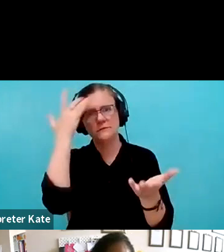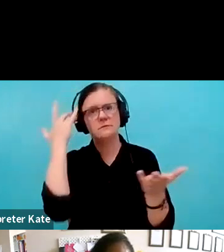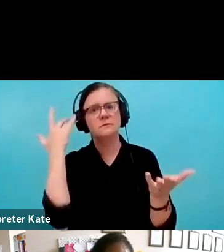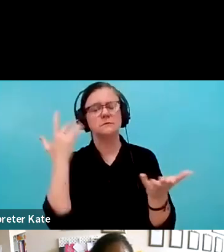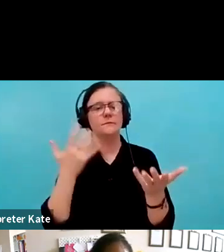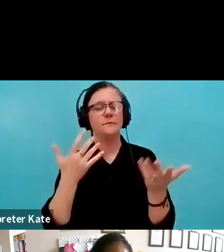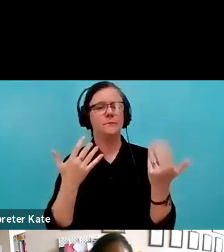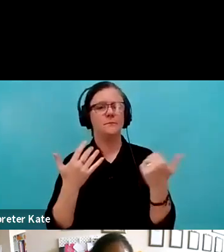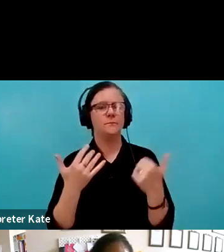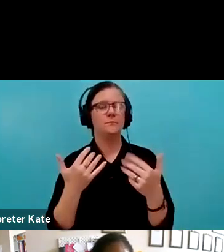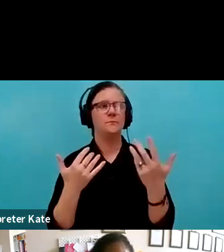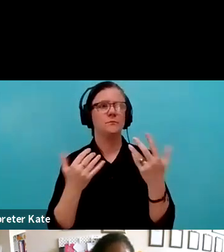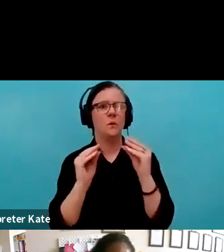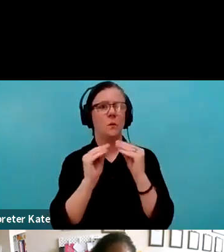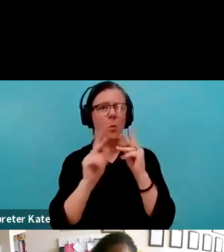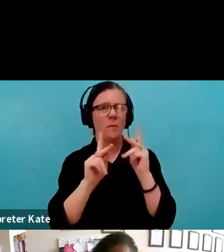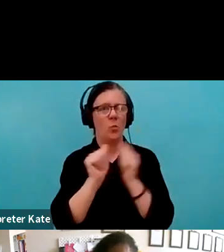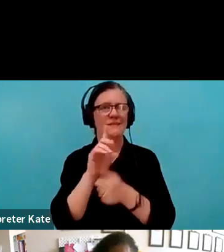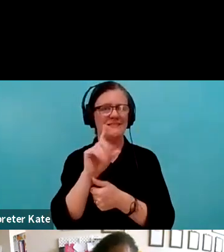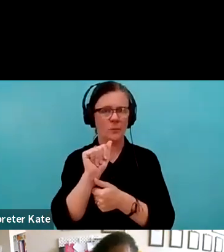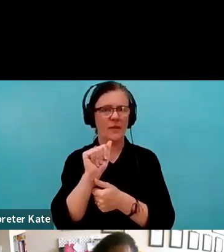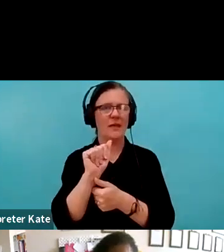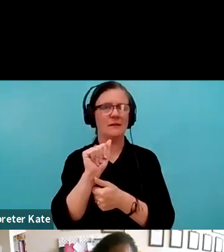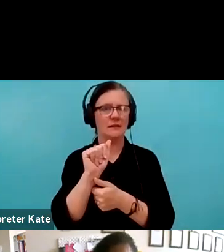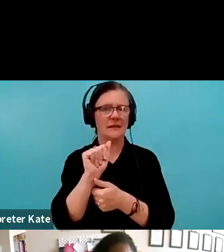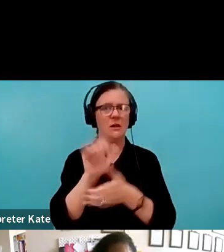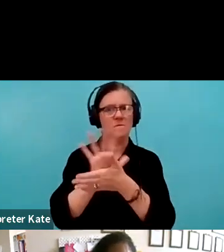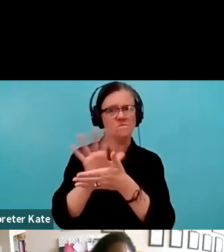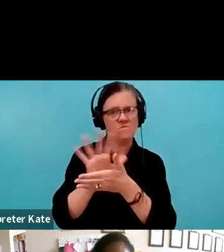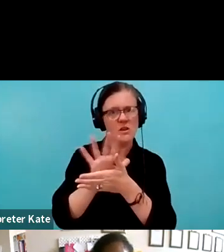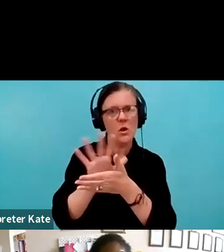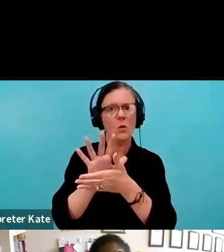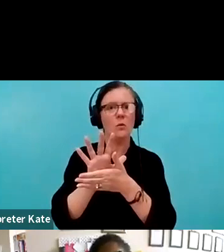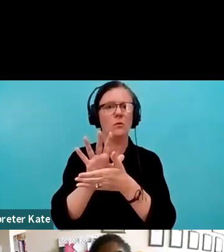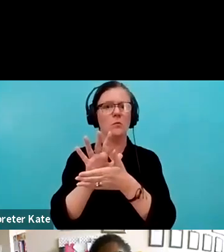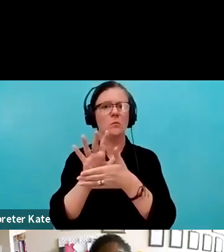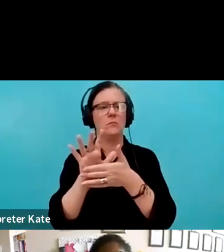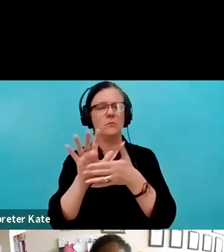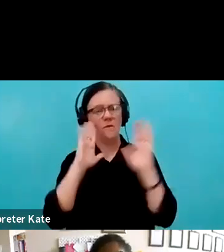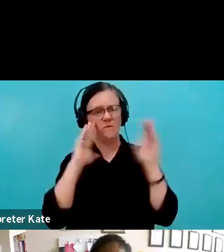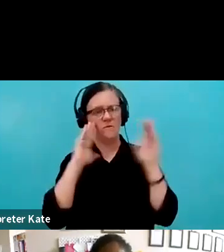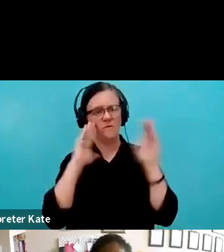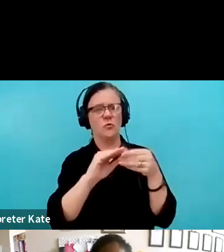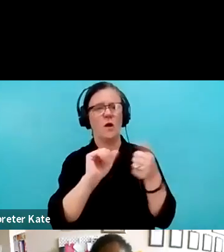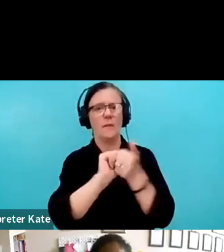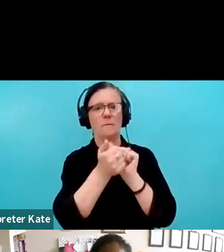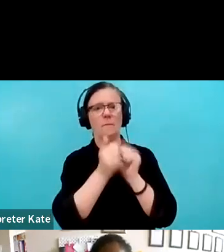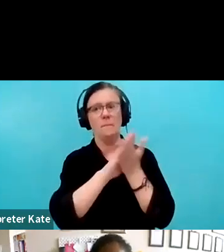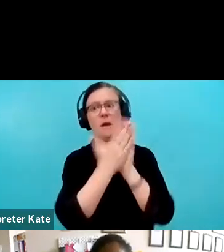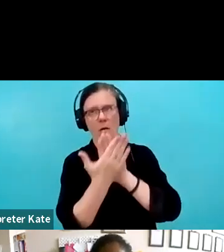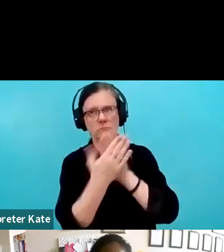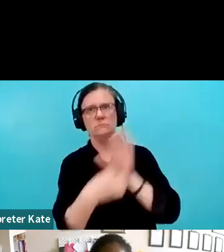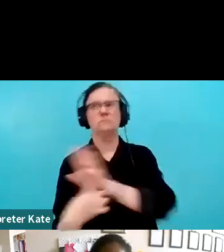more people with disabilities on the screen like Crip Camp does, and how that translates to role models.